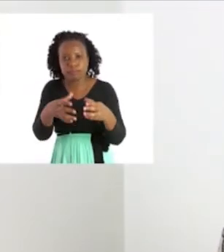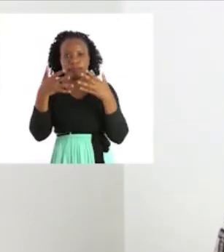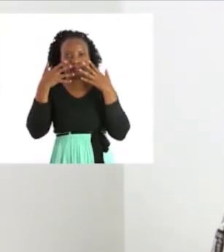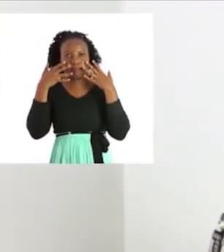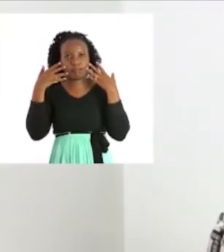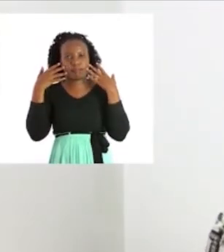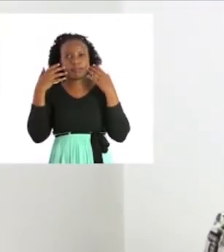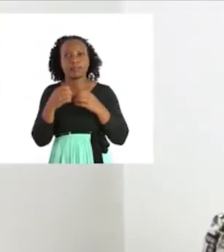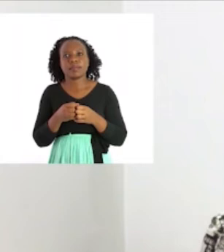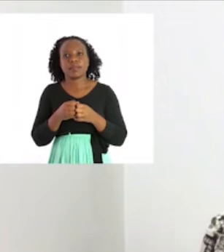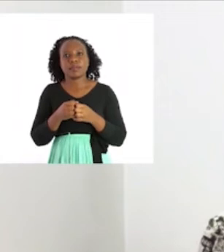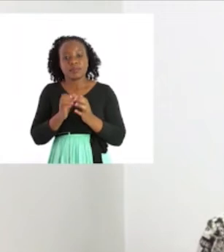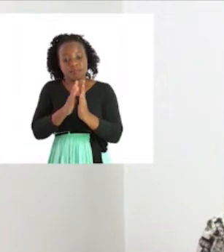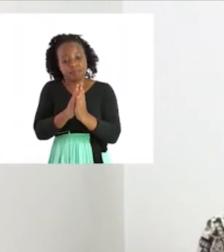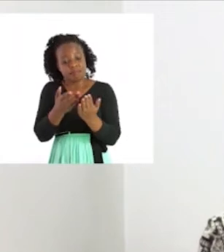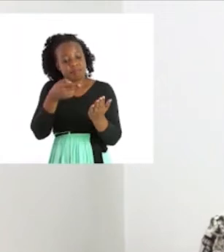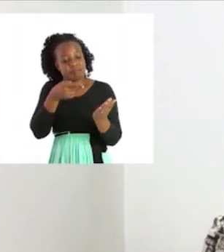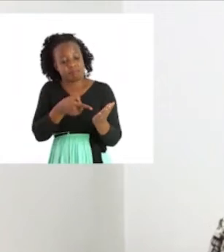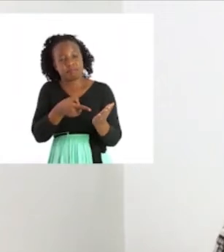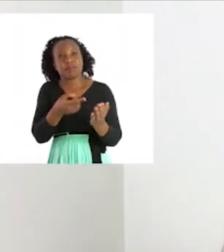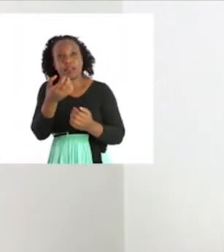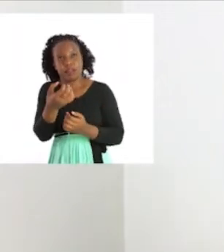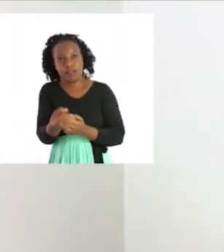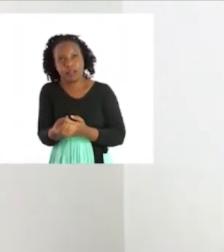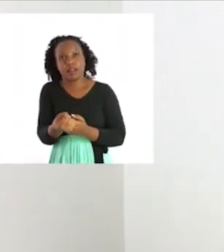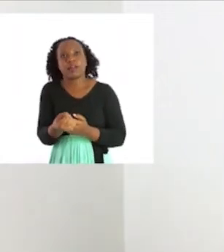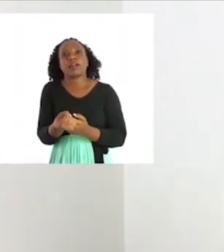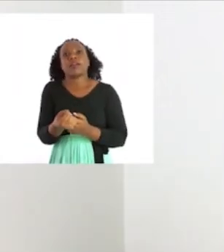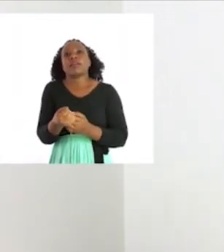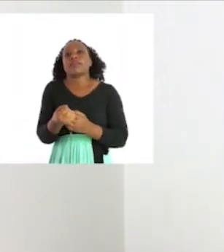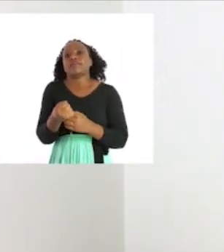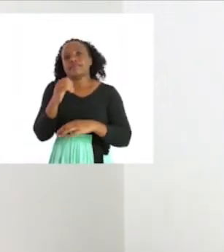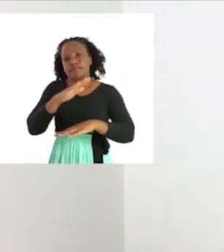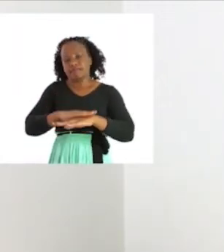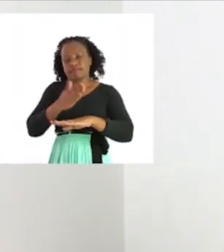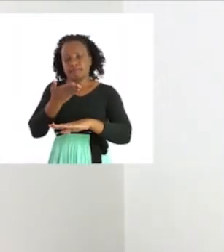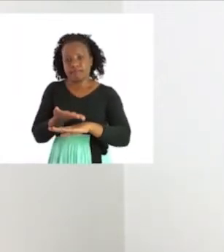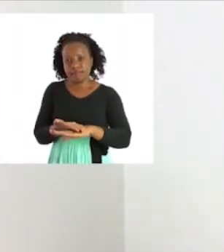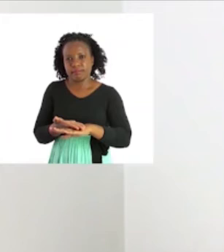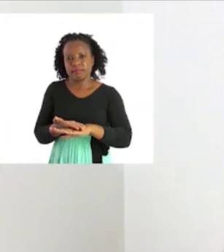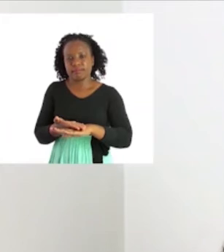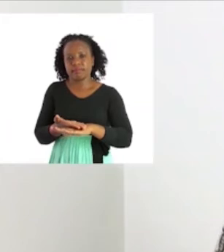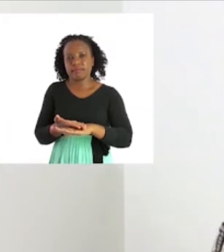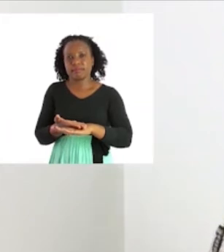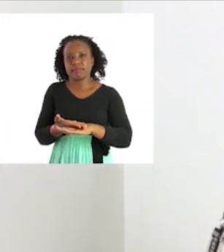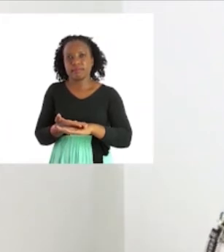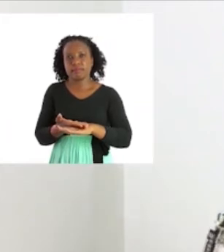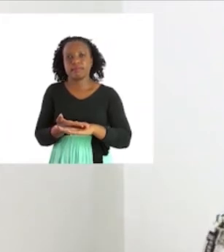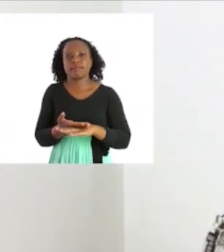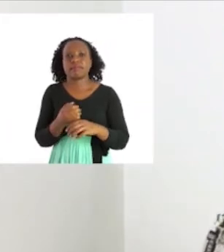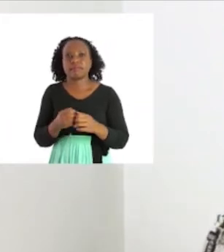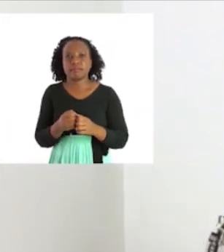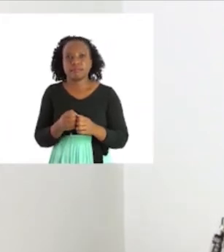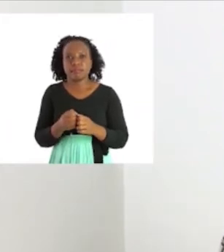few examples of collective nouns? Well, I have few examples of collective nouns. For